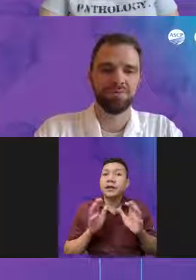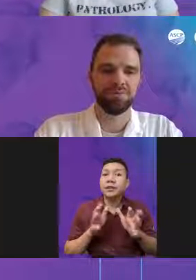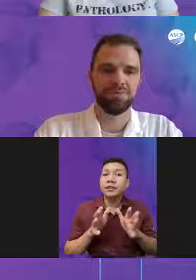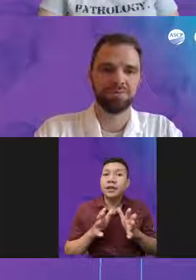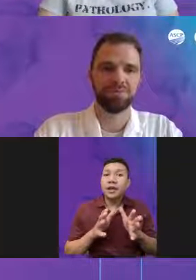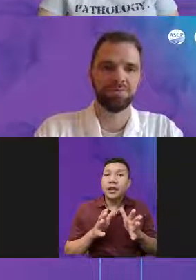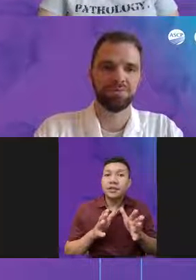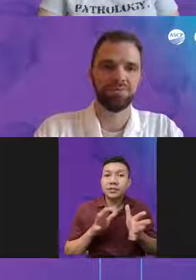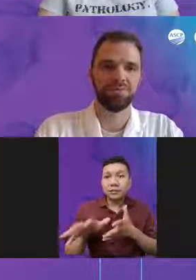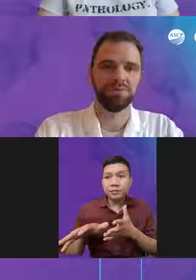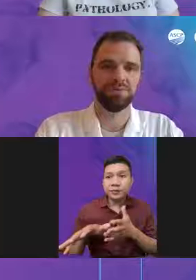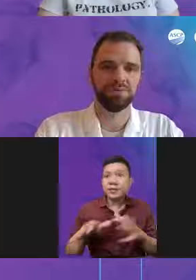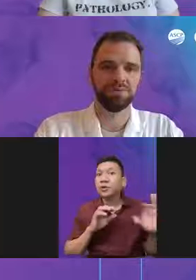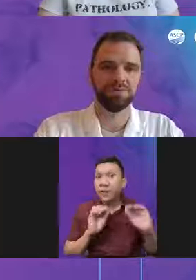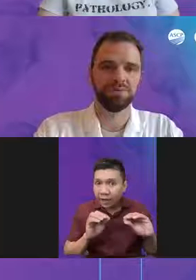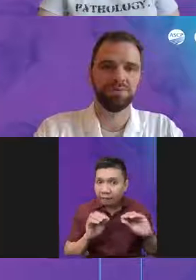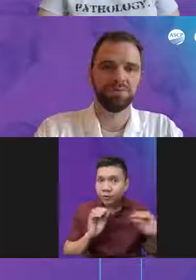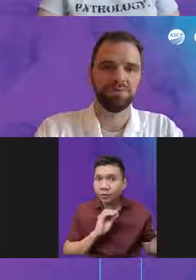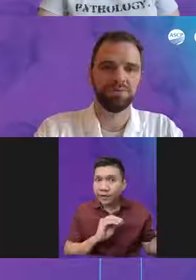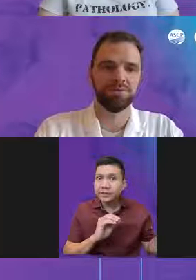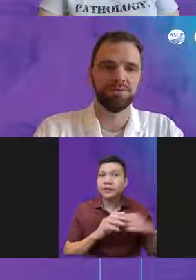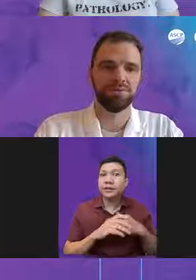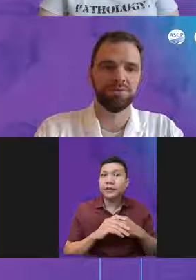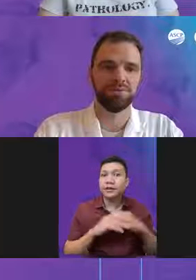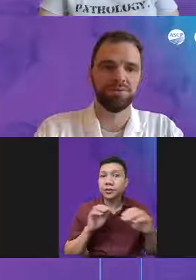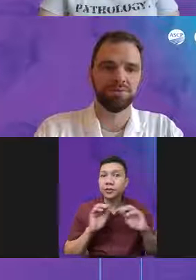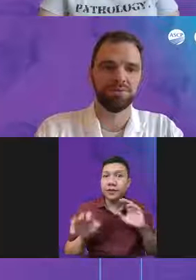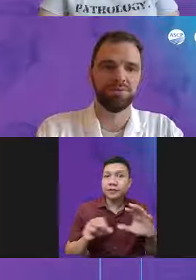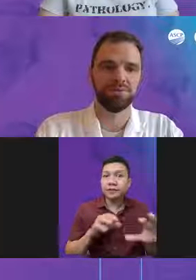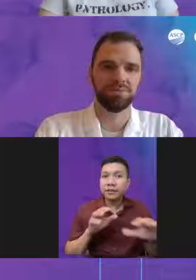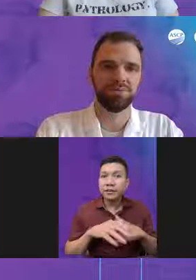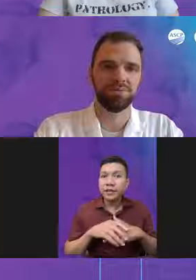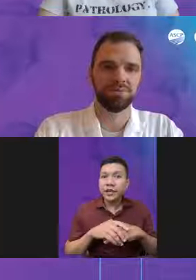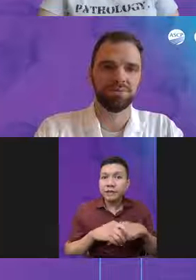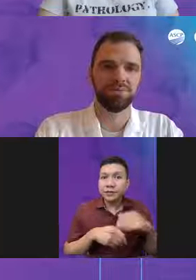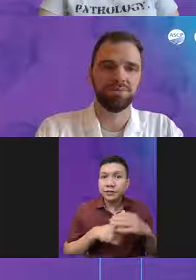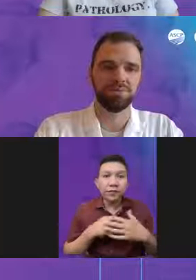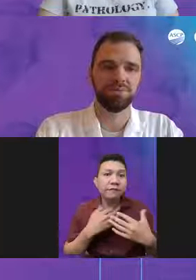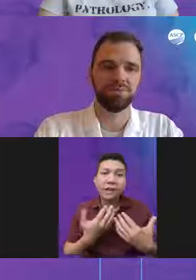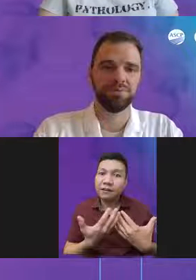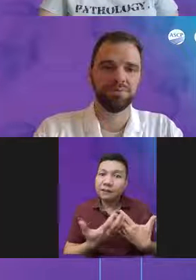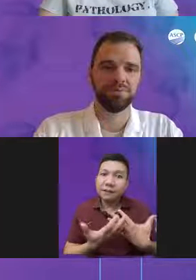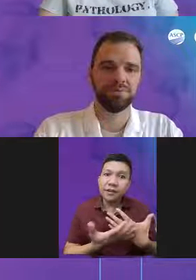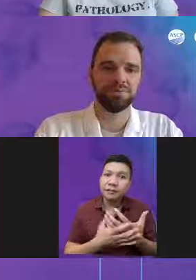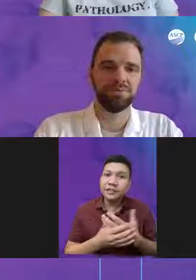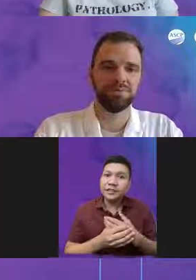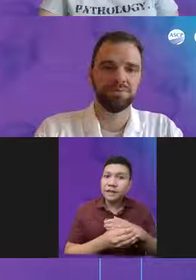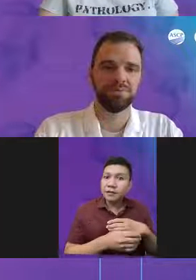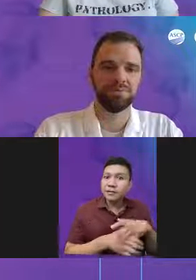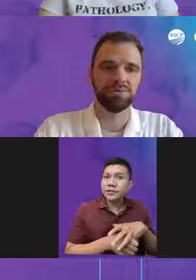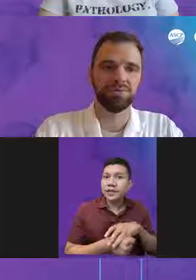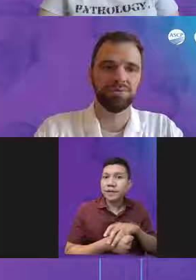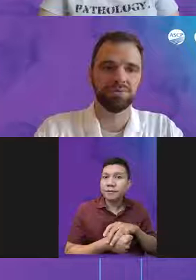be counted as a WBC. So we have to correct, if there's a correction factor, if there's more than five